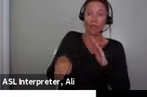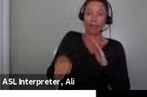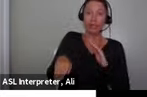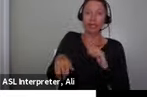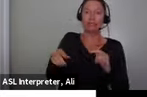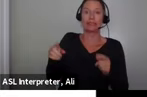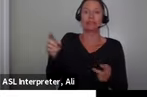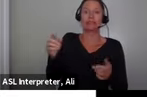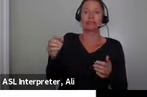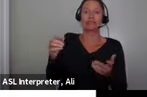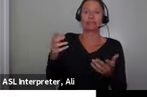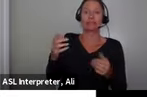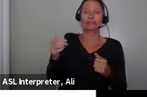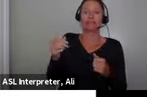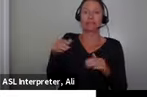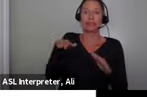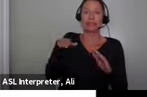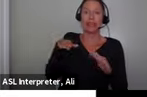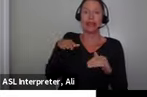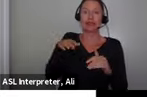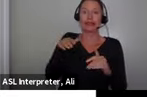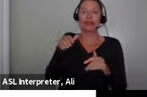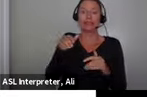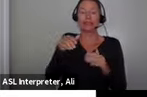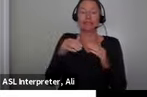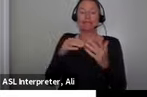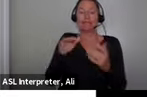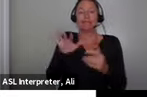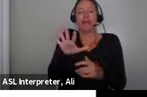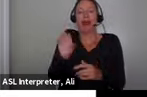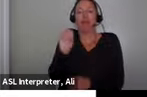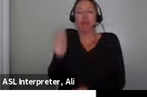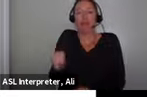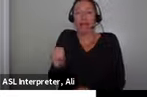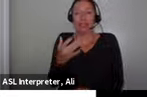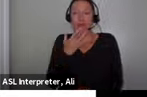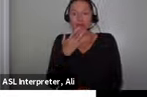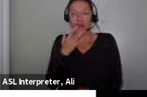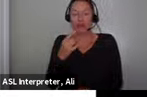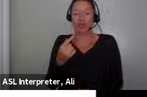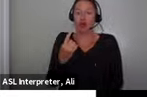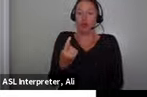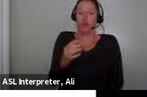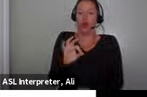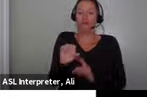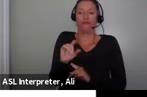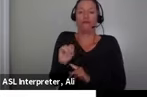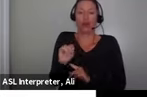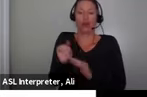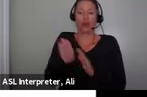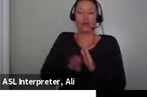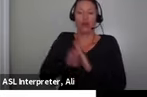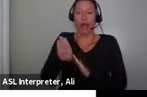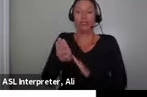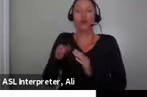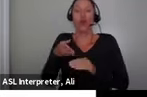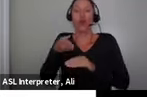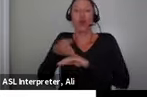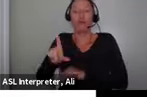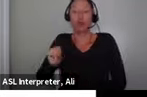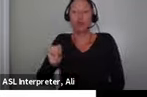as possible and 5% slope, which is 1 foot rise over 20 foot run wherever